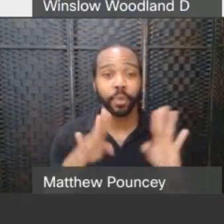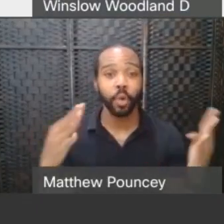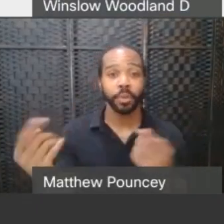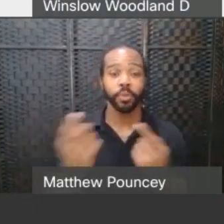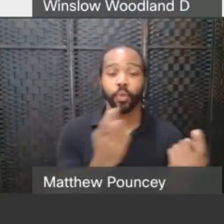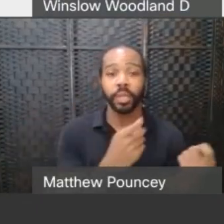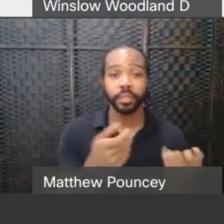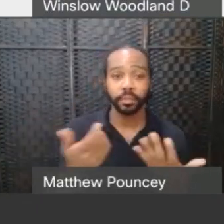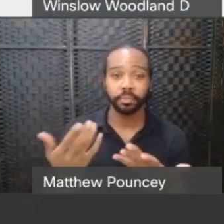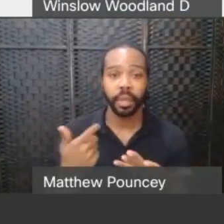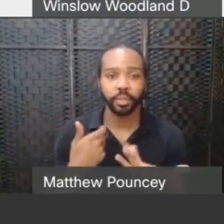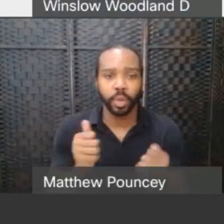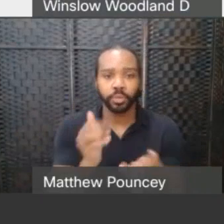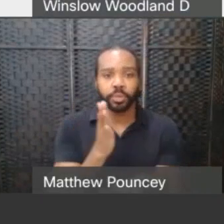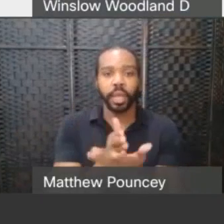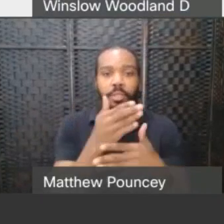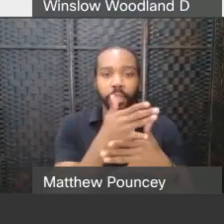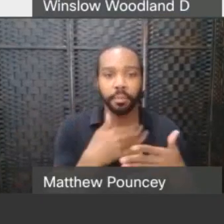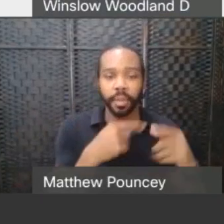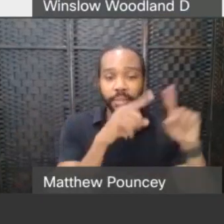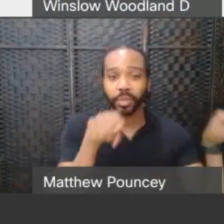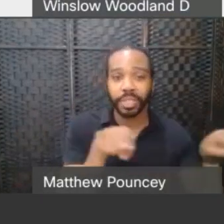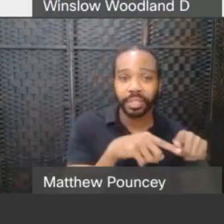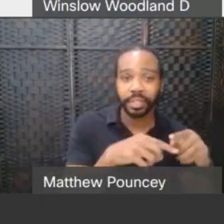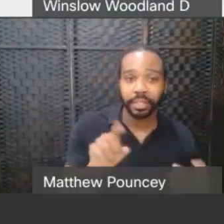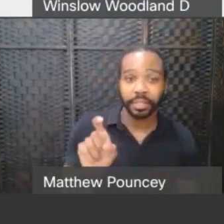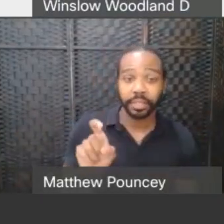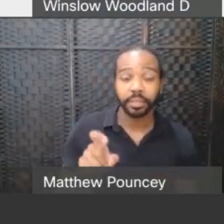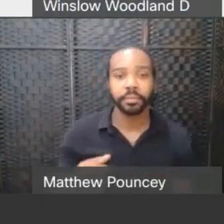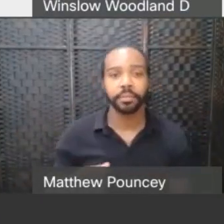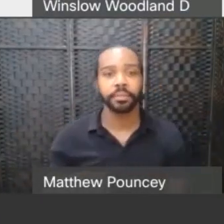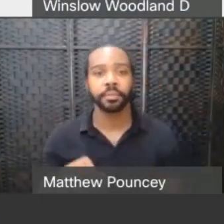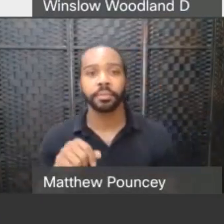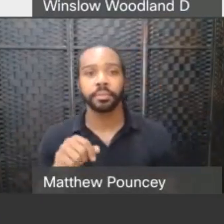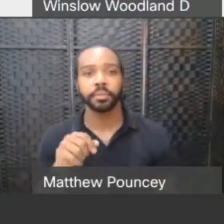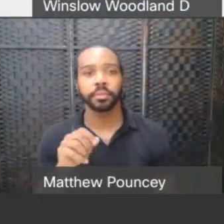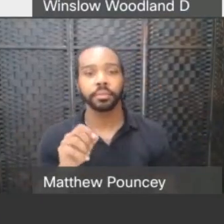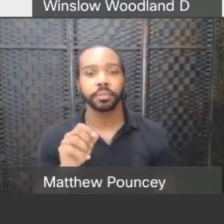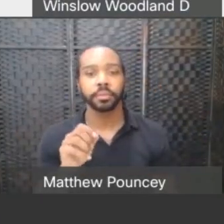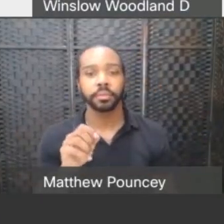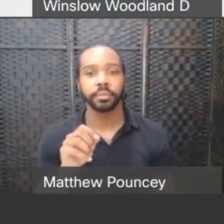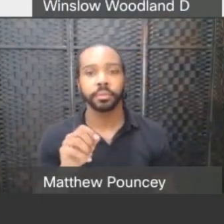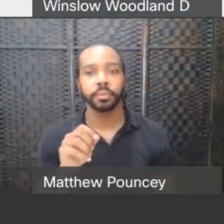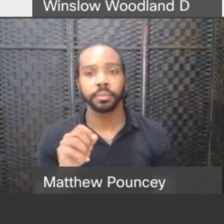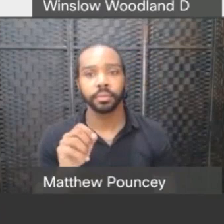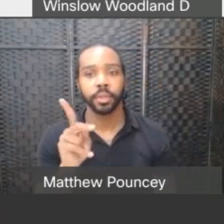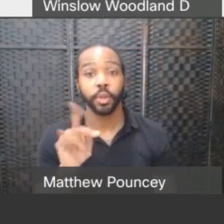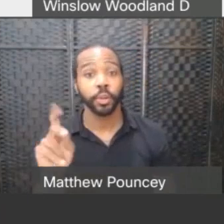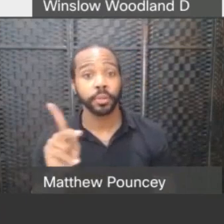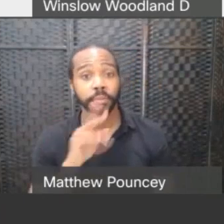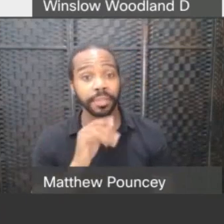eliminate my sharing my screen. So I made myself presenter, so you're no longer sharing them on the